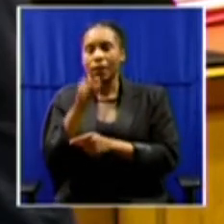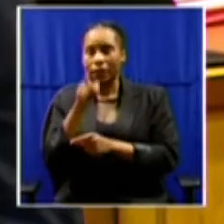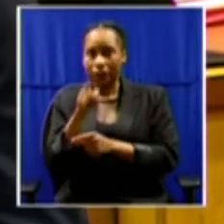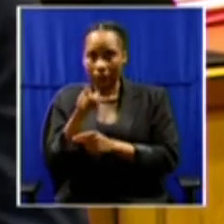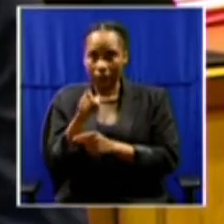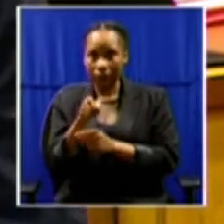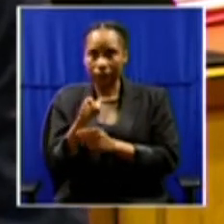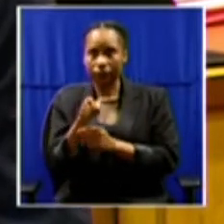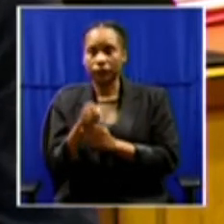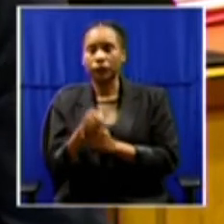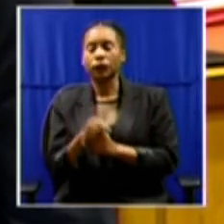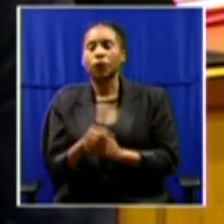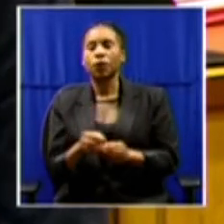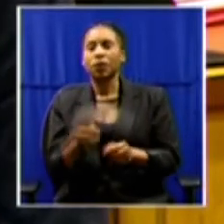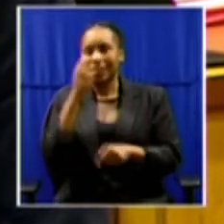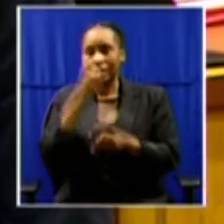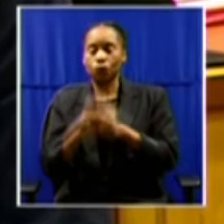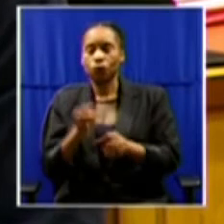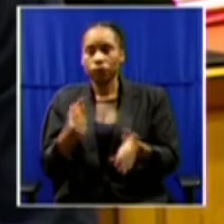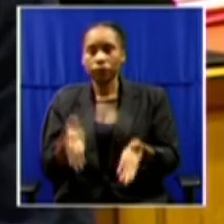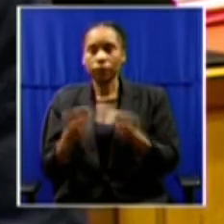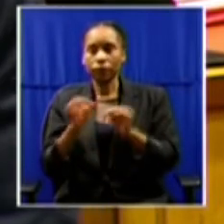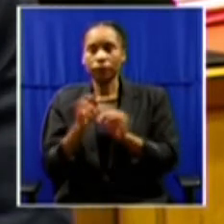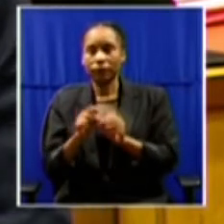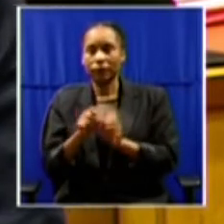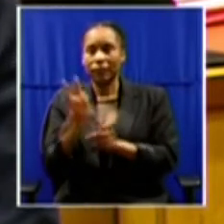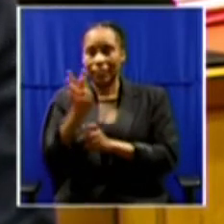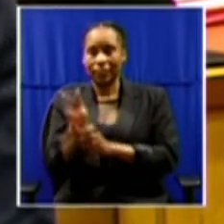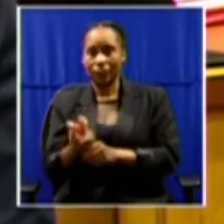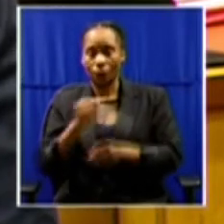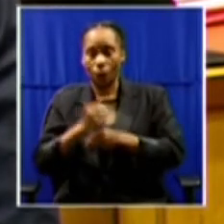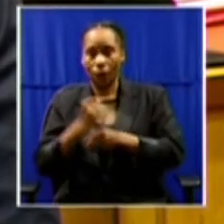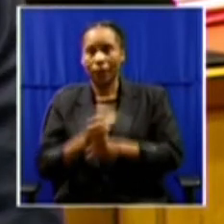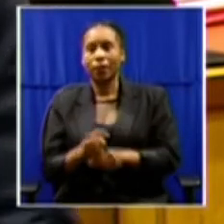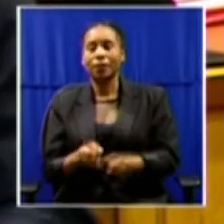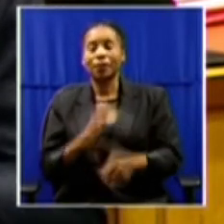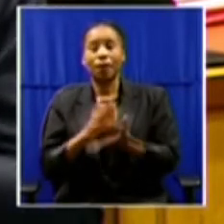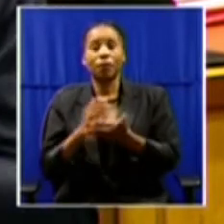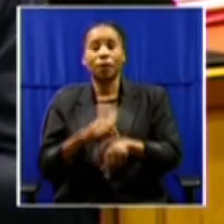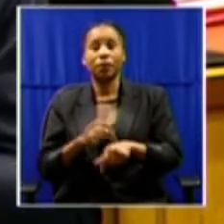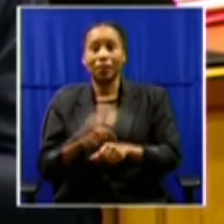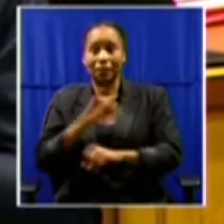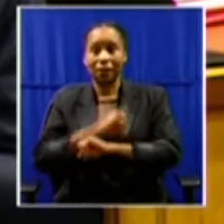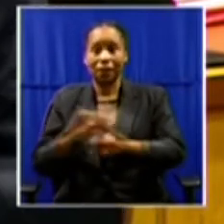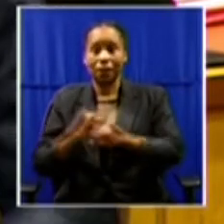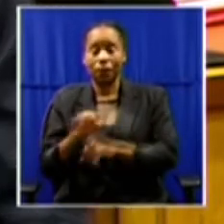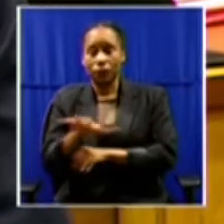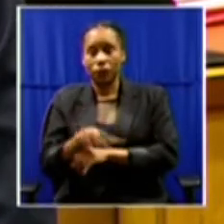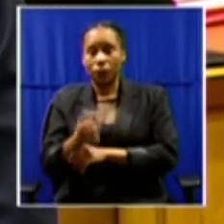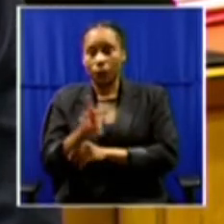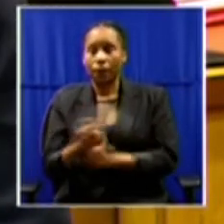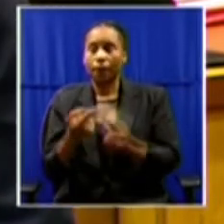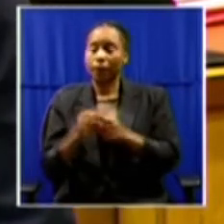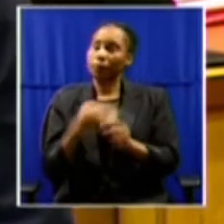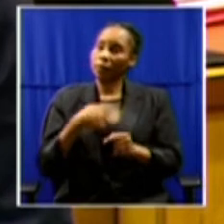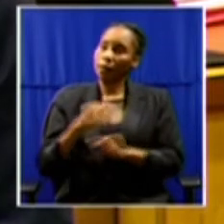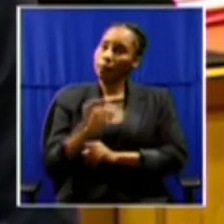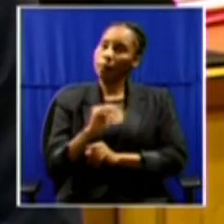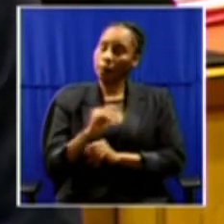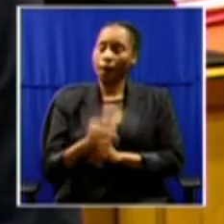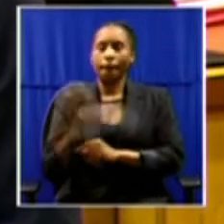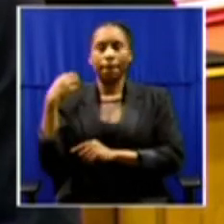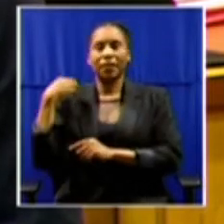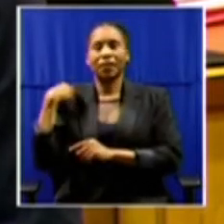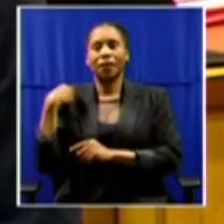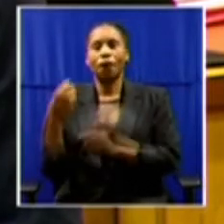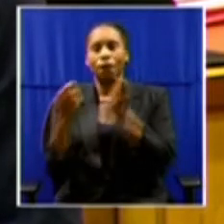is investigating. So it sometimes creates an untenable situation. But we will engage with the Minister of Finance and the colleagues in Cabinet